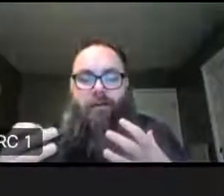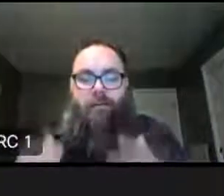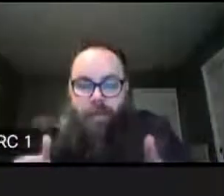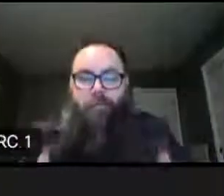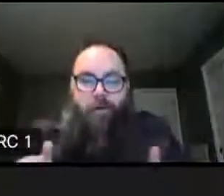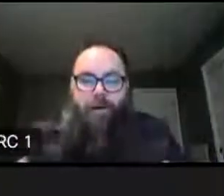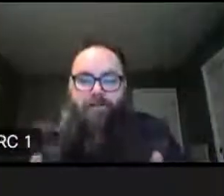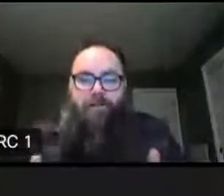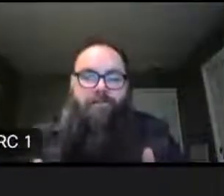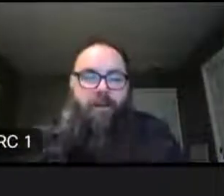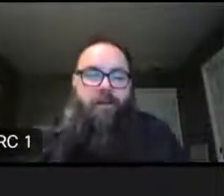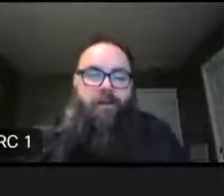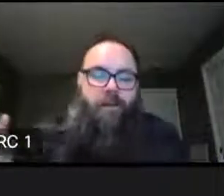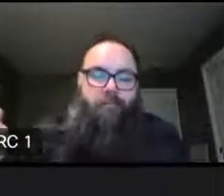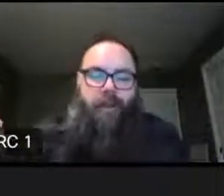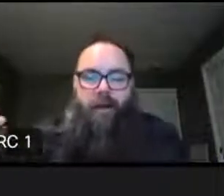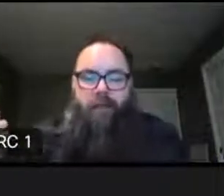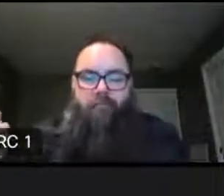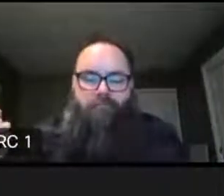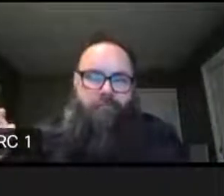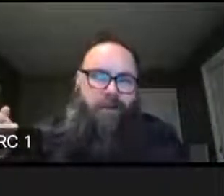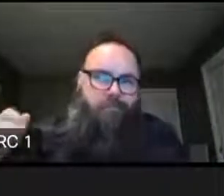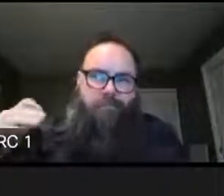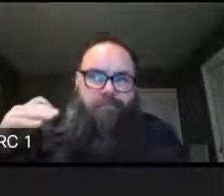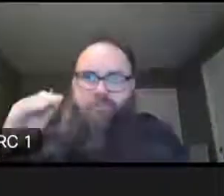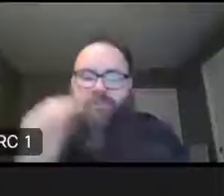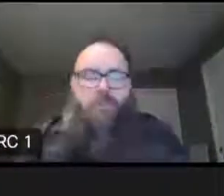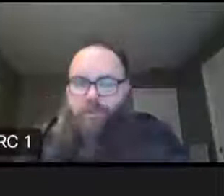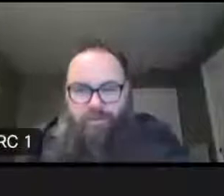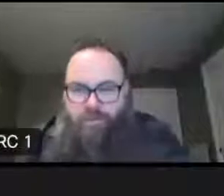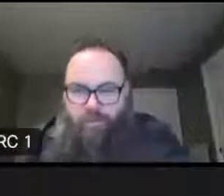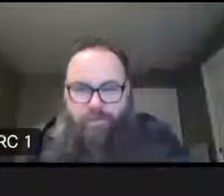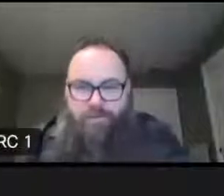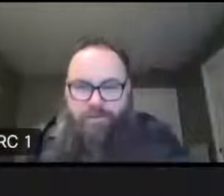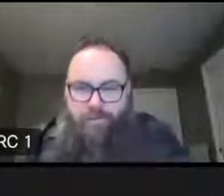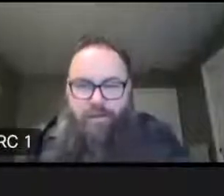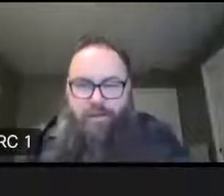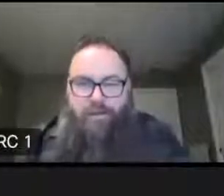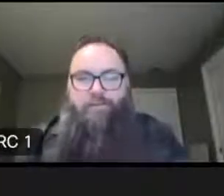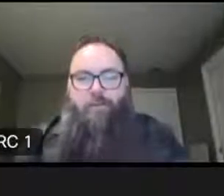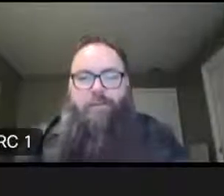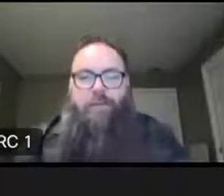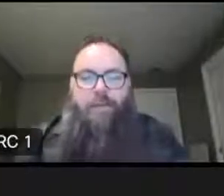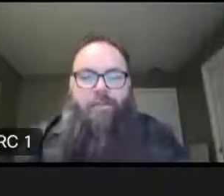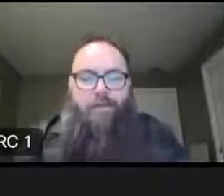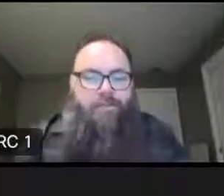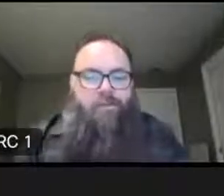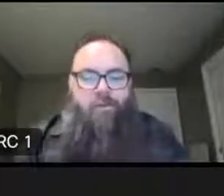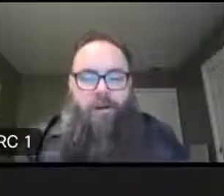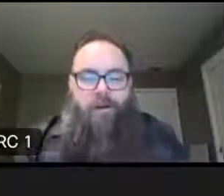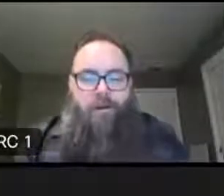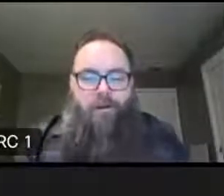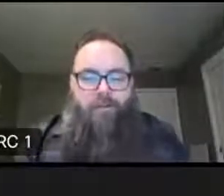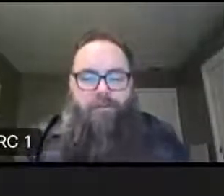that, if you're a crisis service provider, but, so many new service coordinators as well. It's important that they are